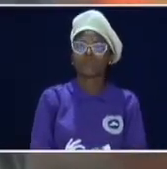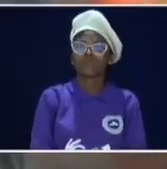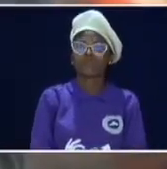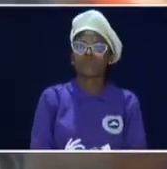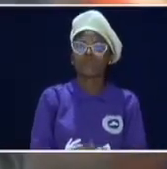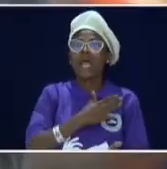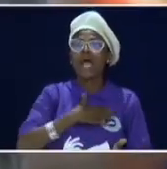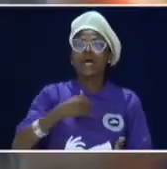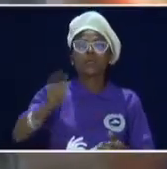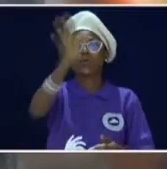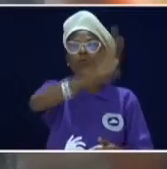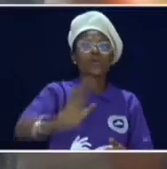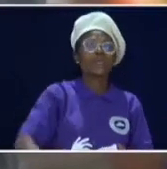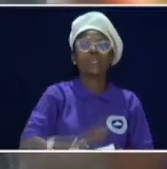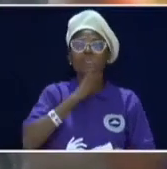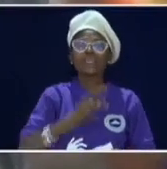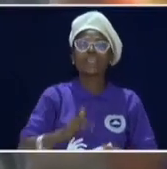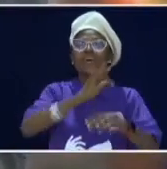will never